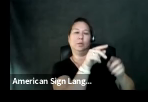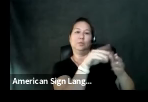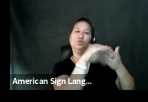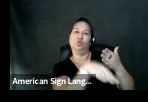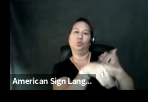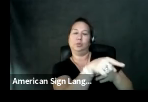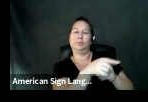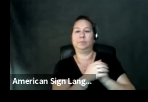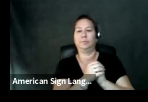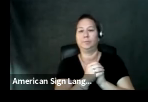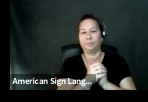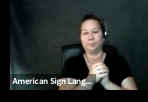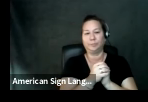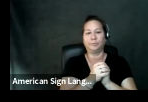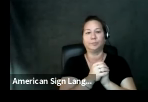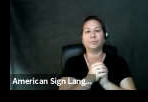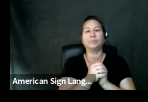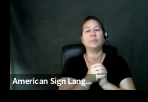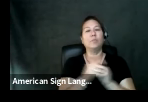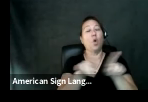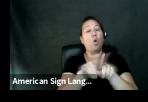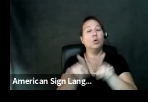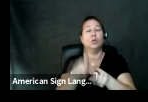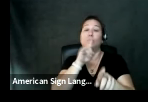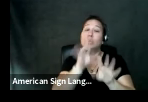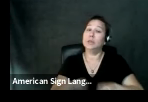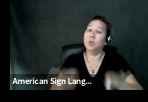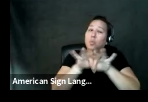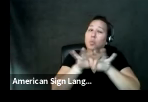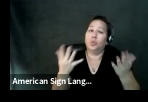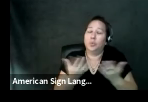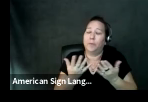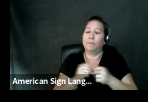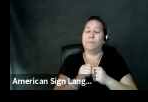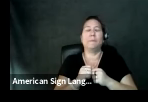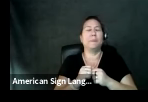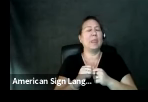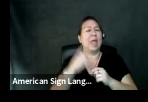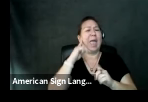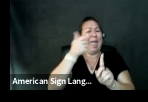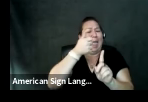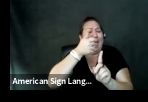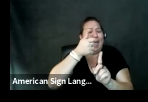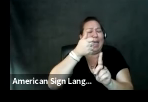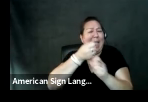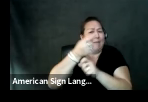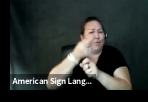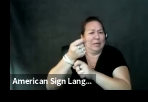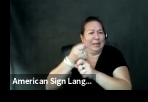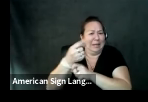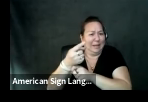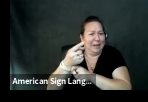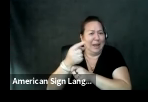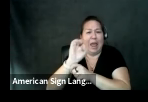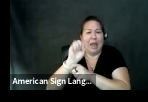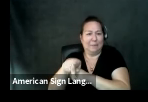services work for that student. And I think what's also really important is every annual IEP,